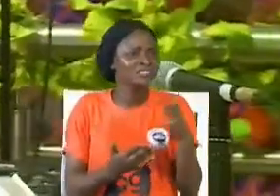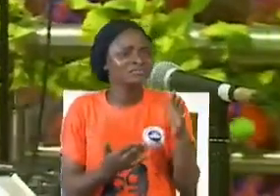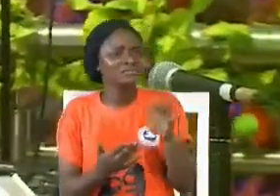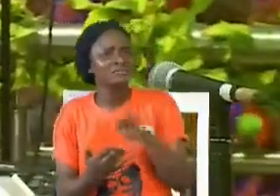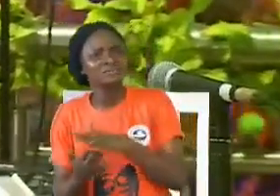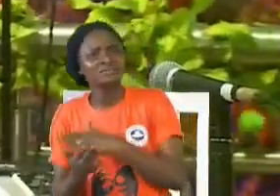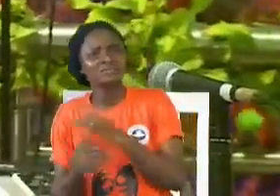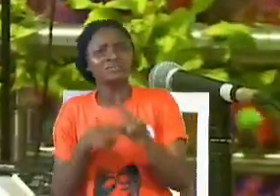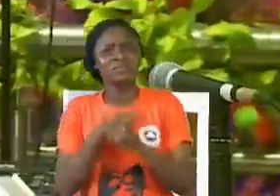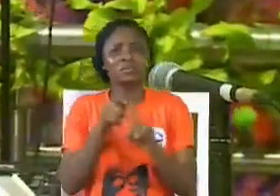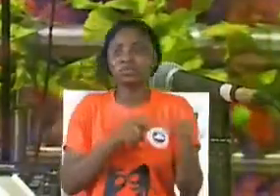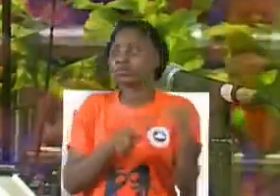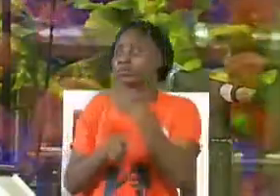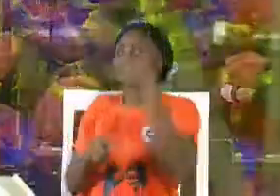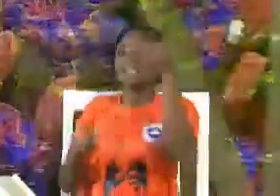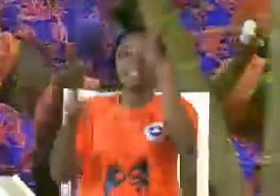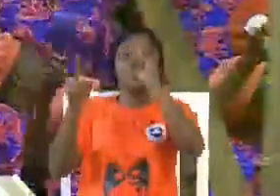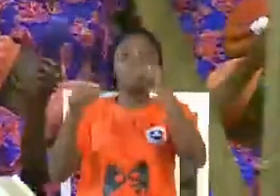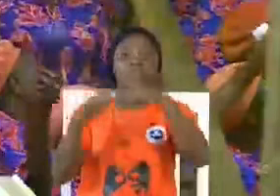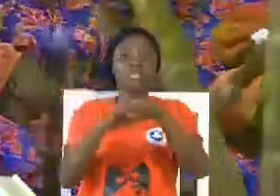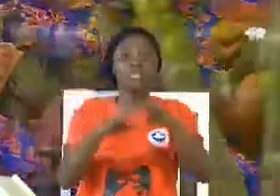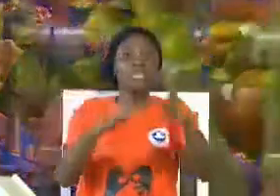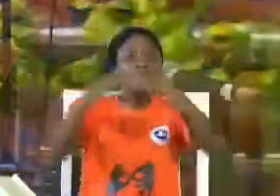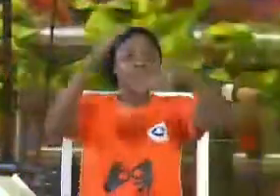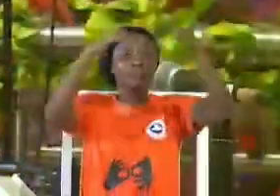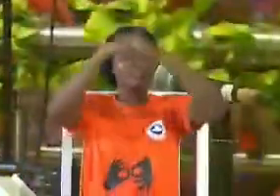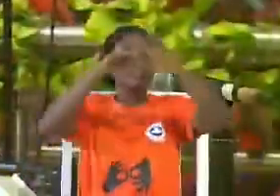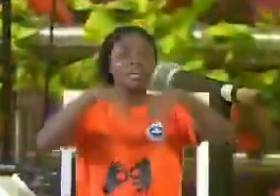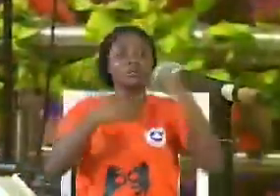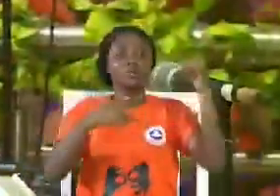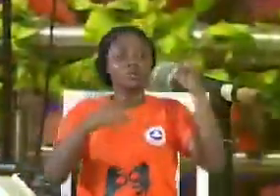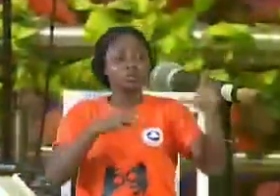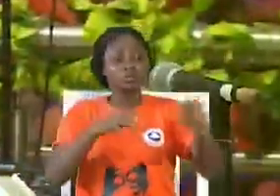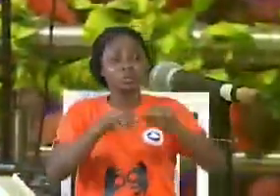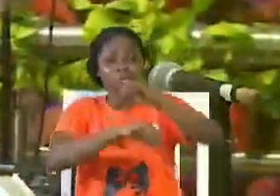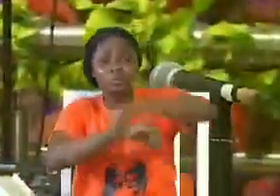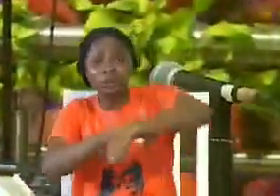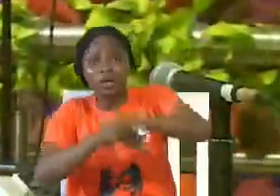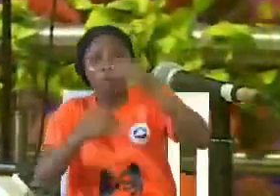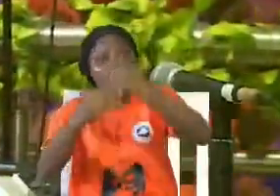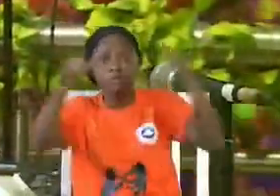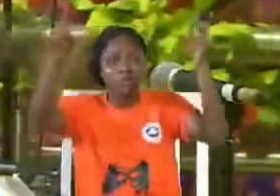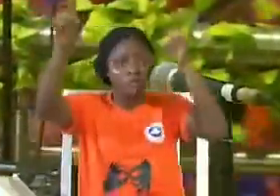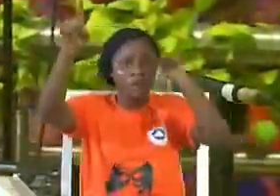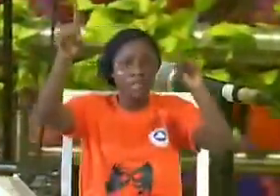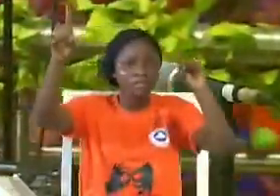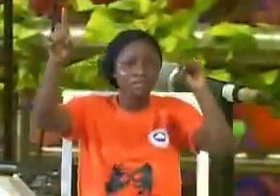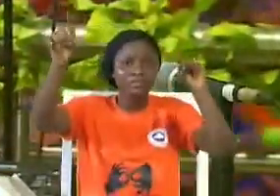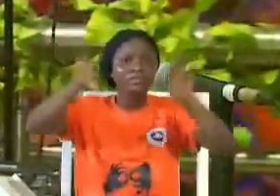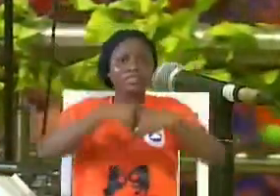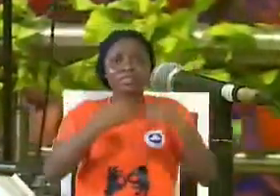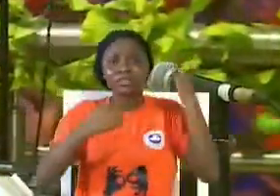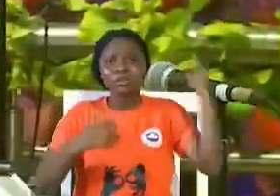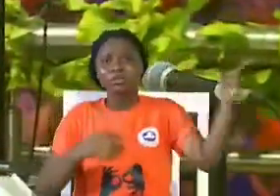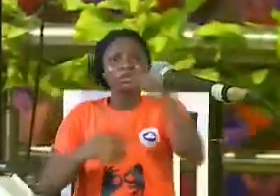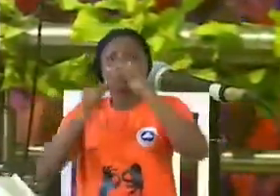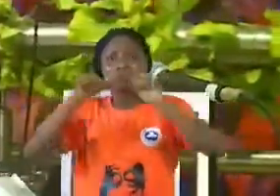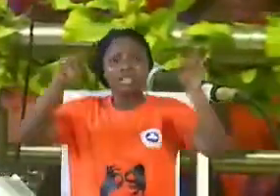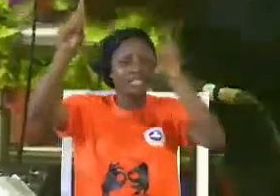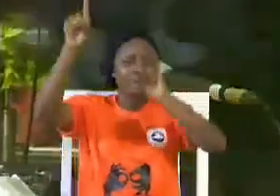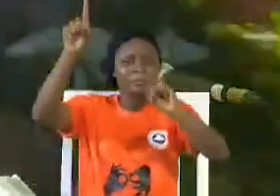When you see him in heaven, how will you prostrate? How will you bow before him? How will you bless